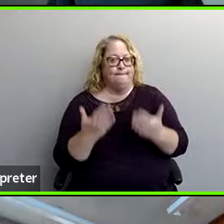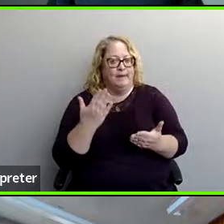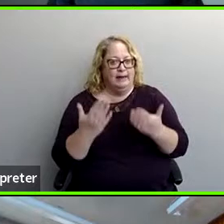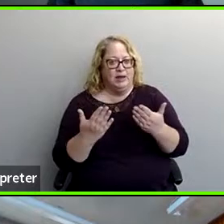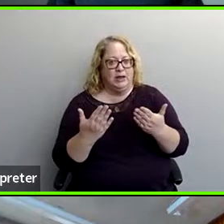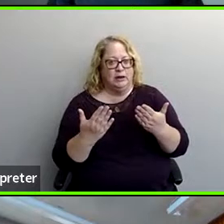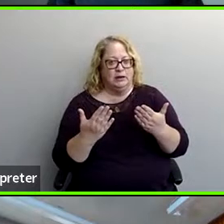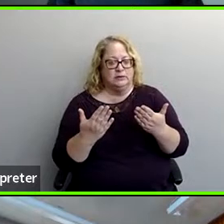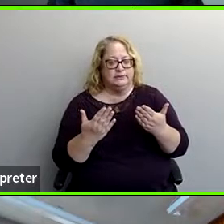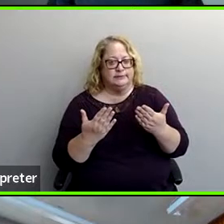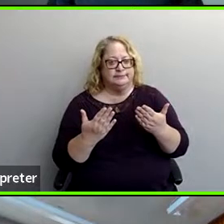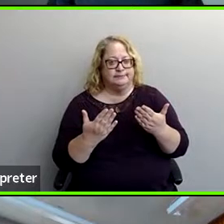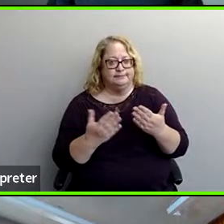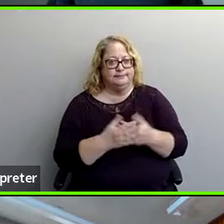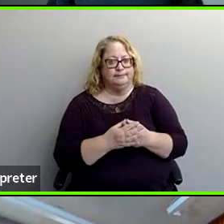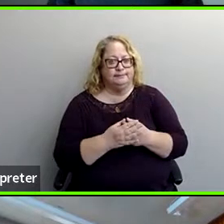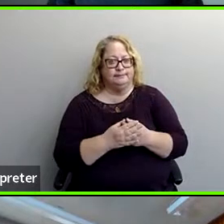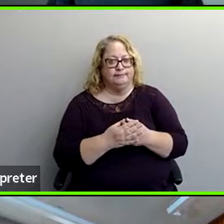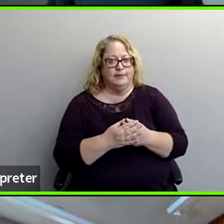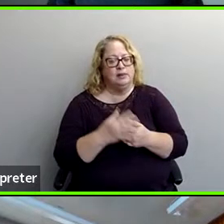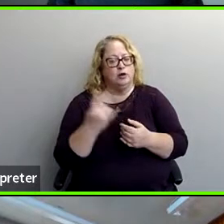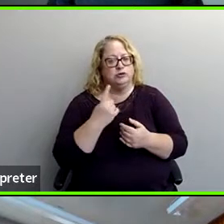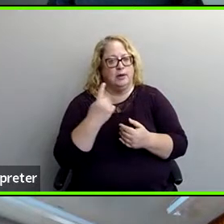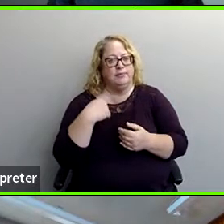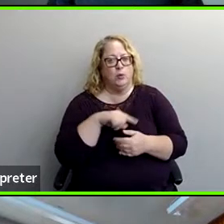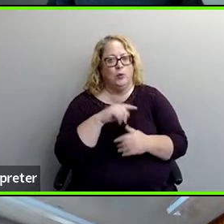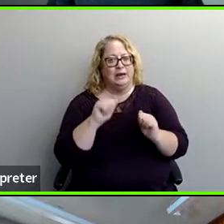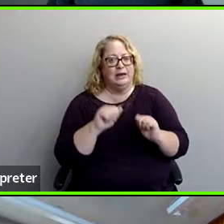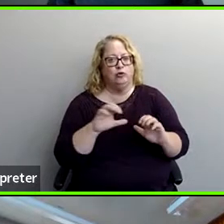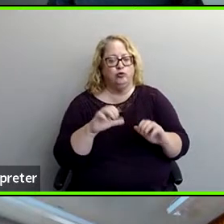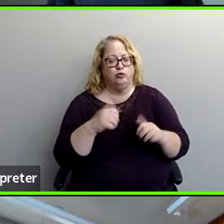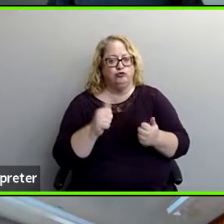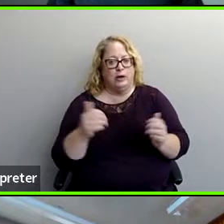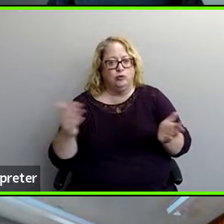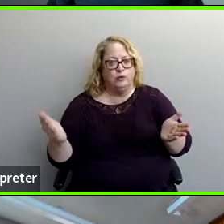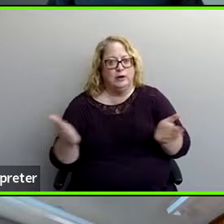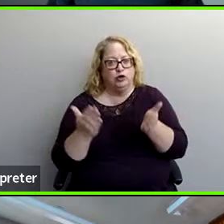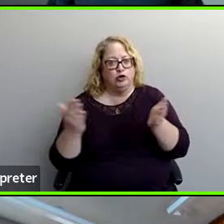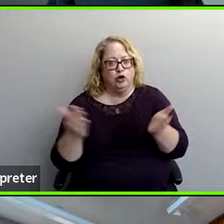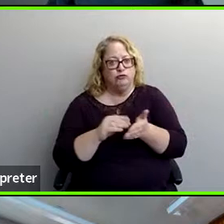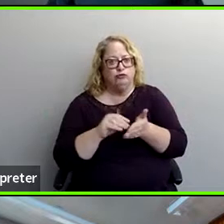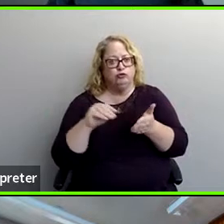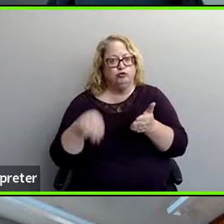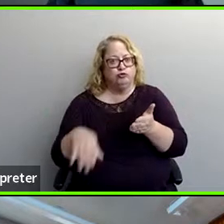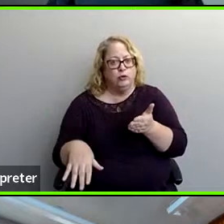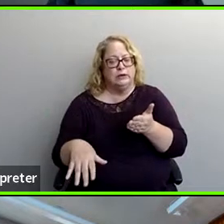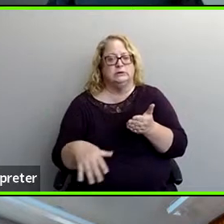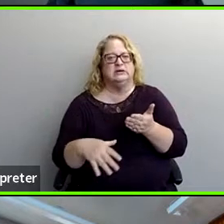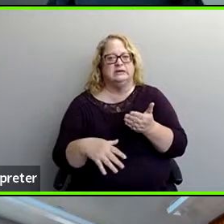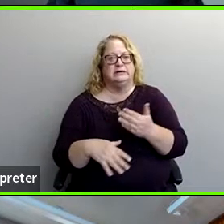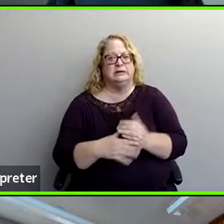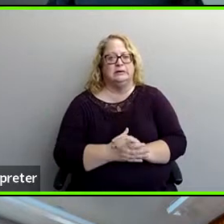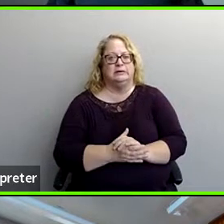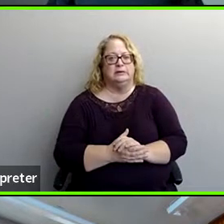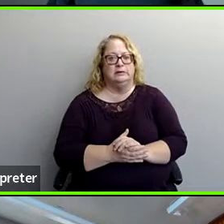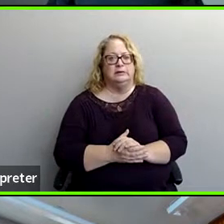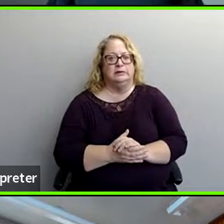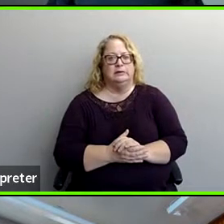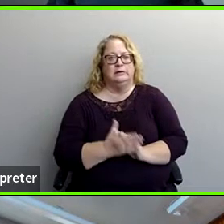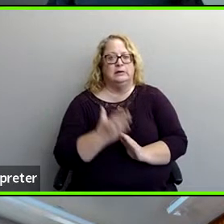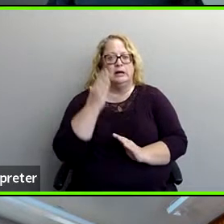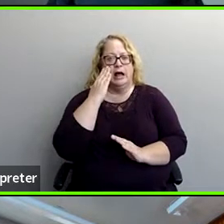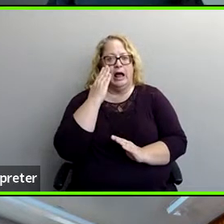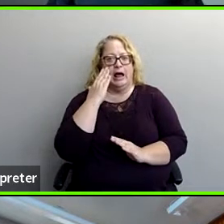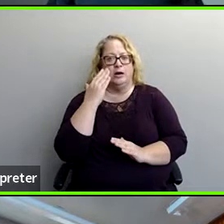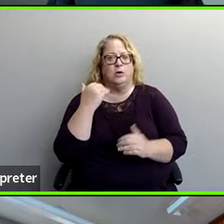maybe there's something we can do to try to encourage students more so. I know that we have the problem as